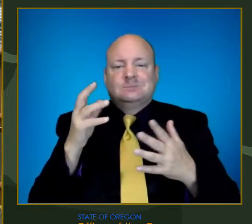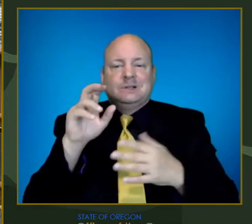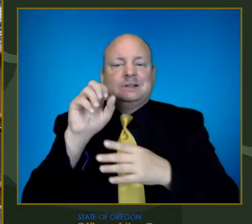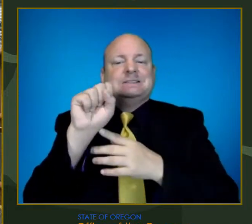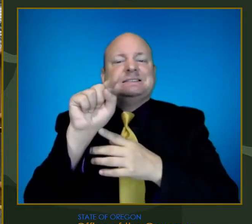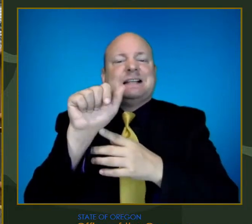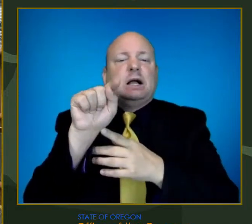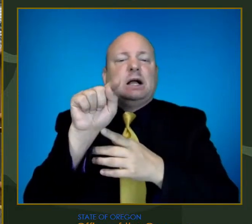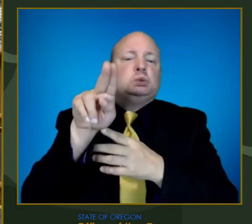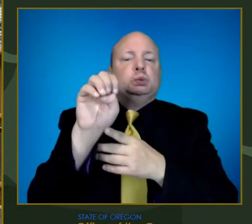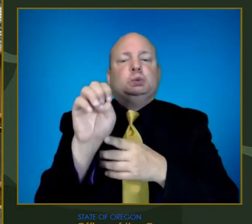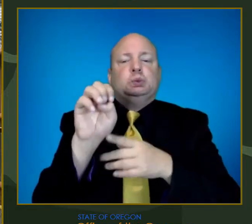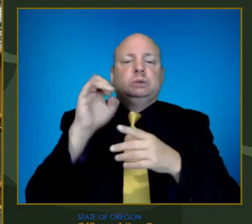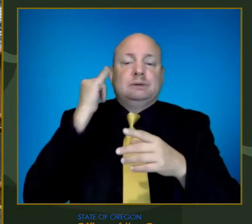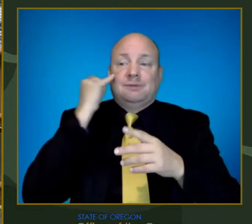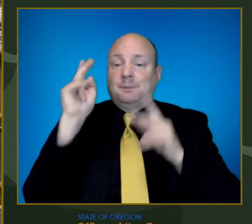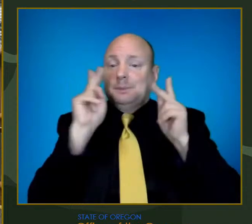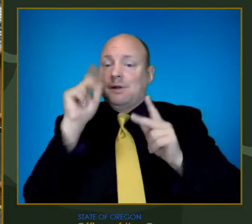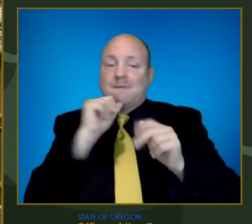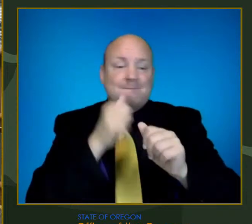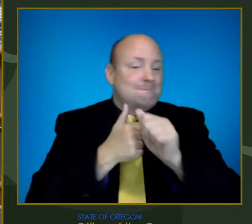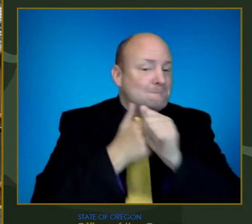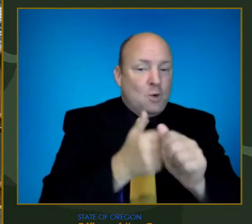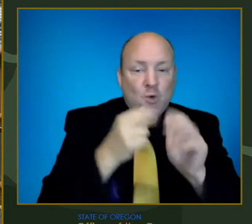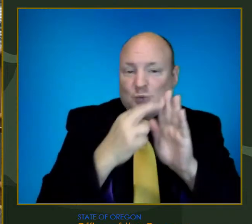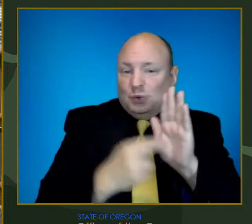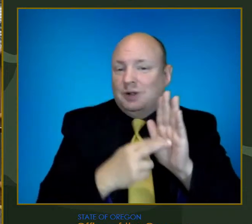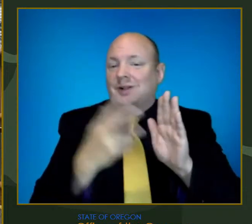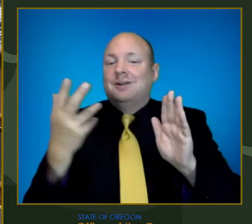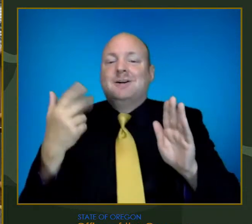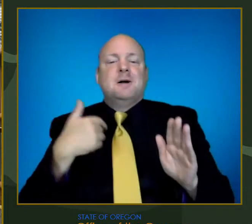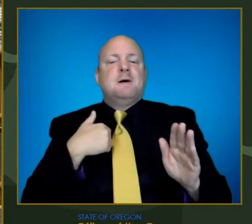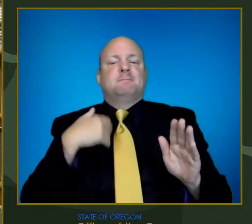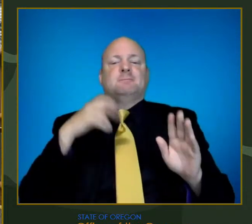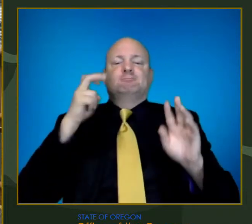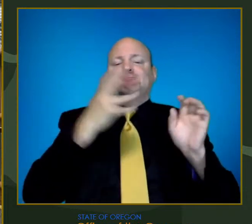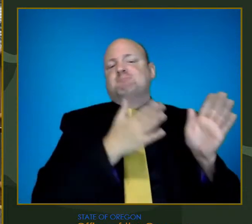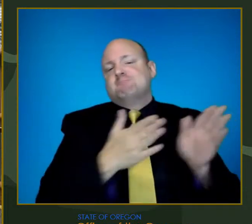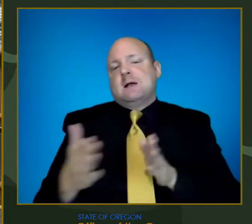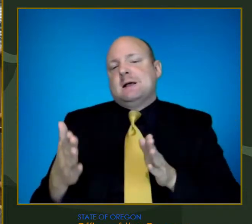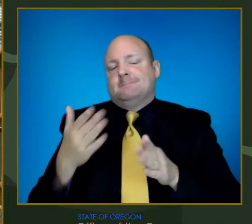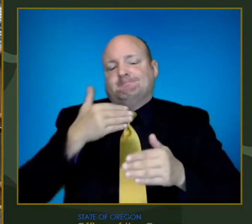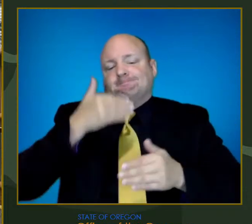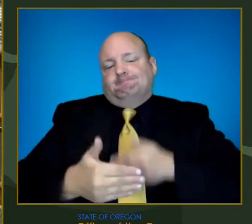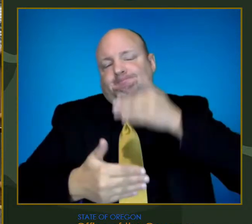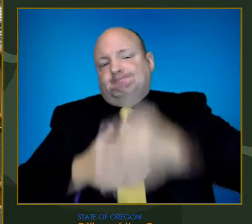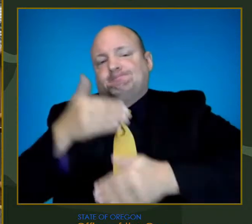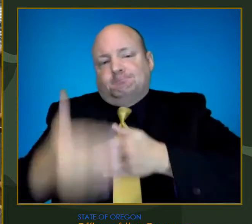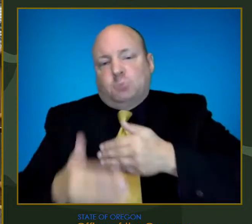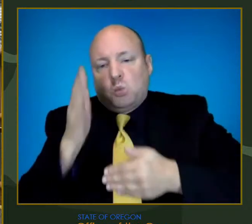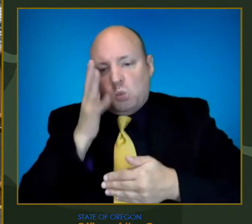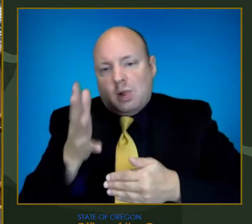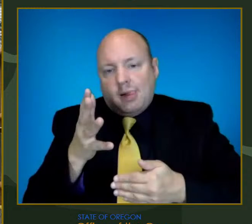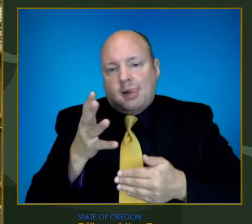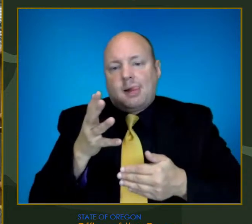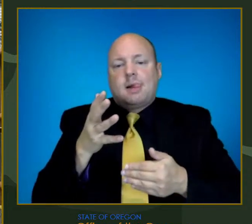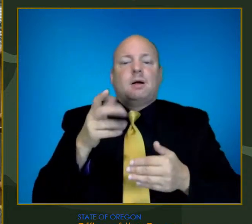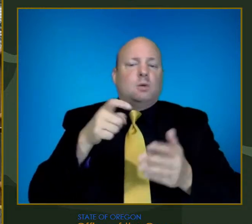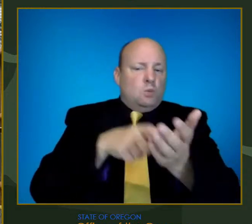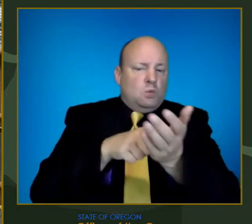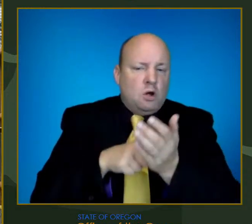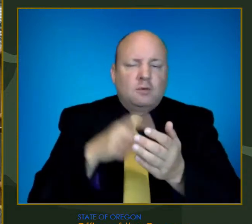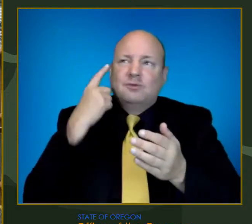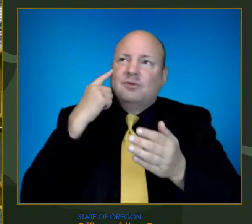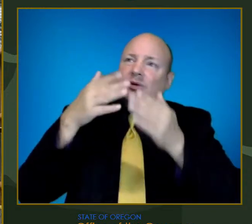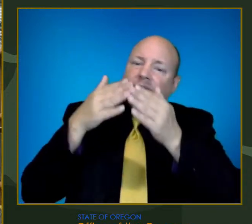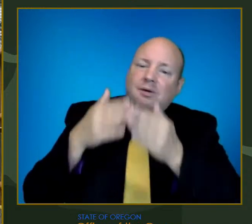follow these requirements. These requirements are in place for our public school system, our public charter schools, our private